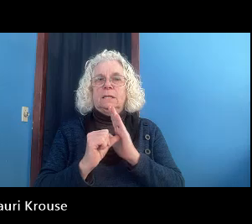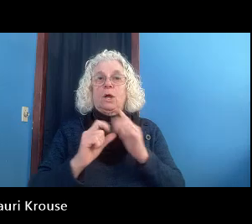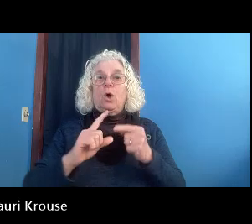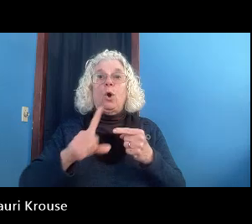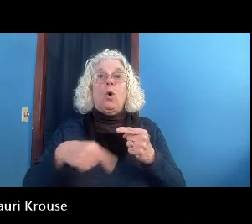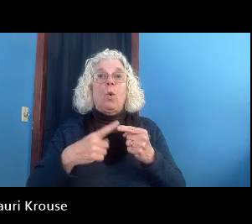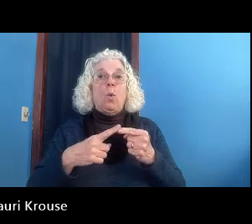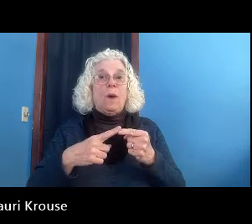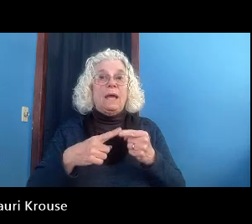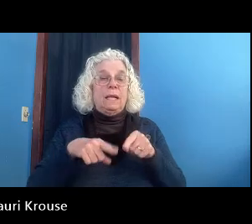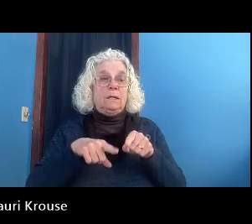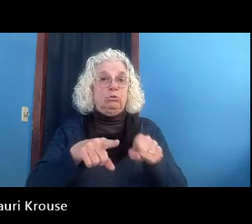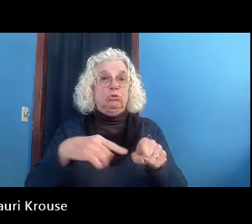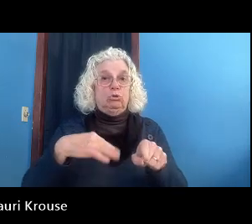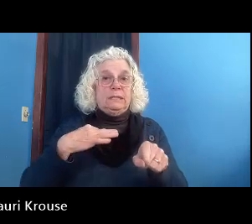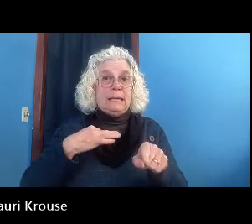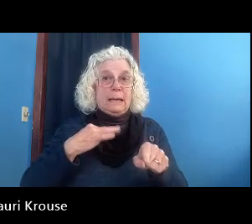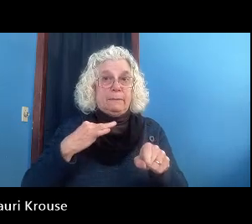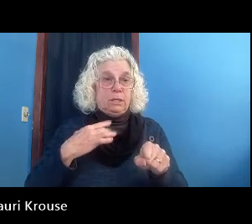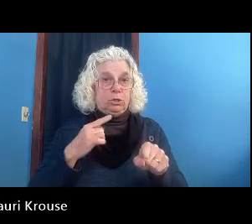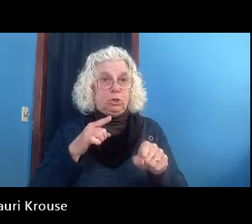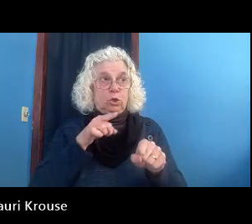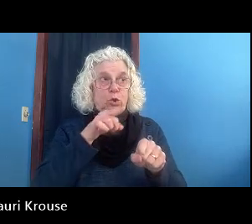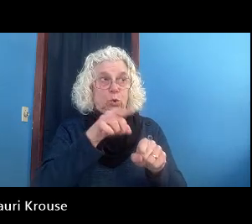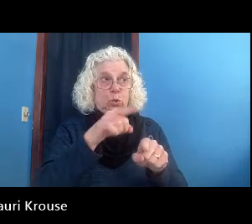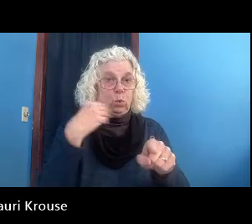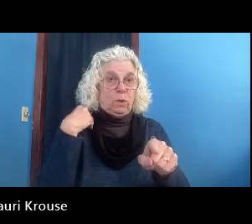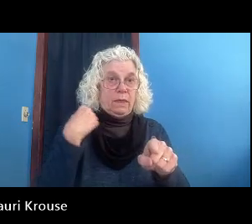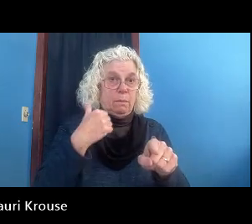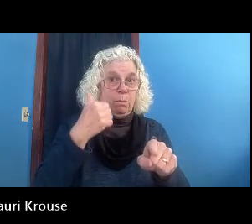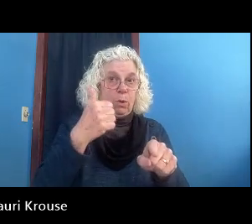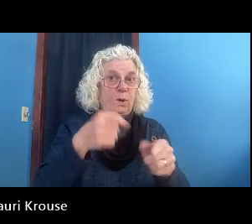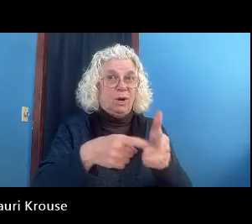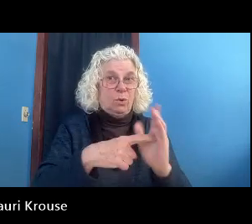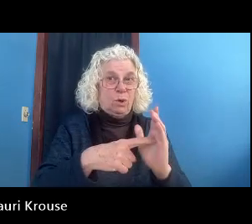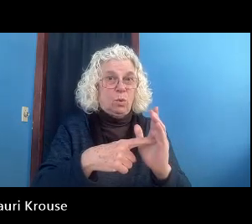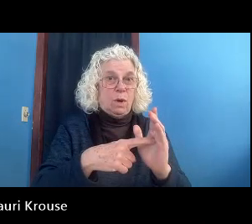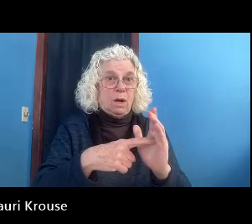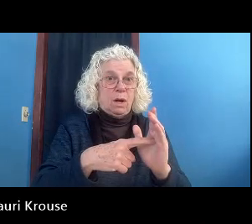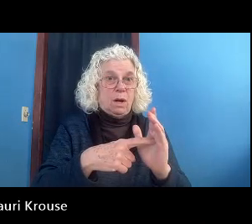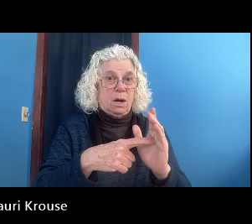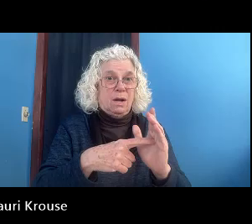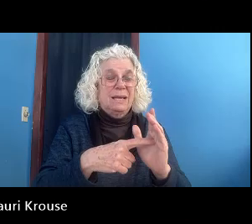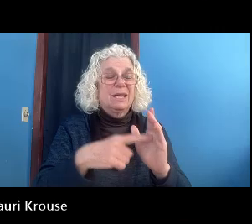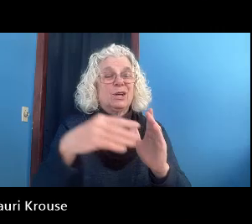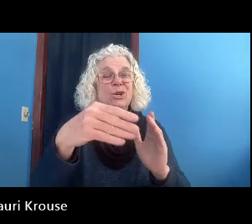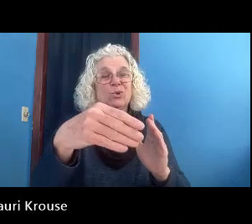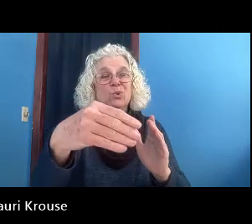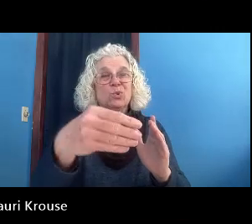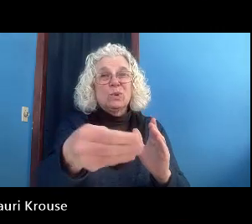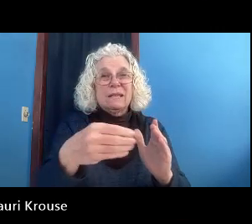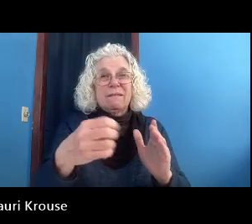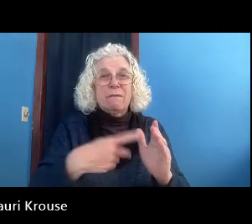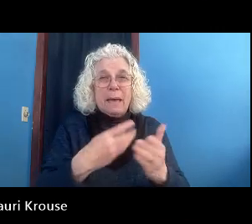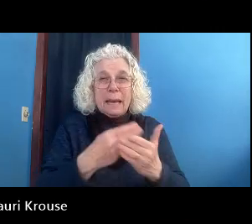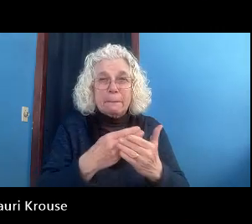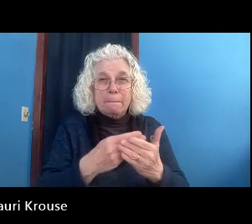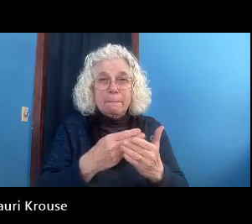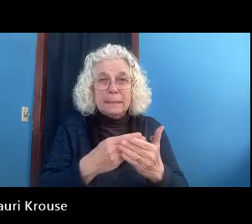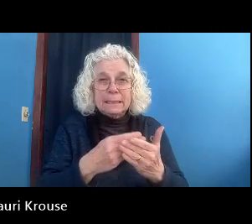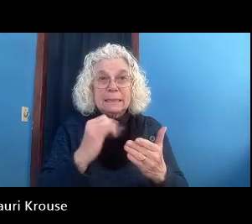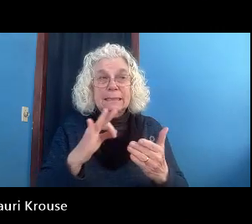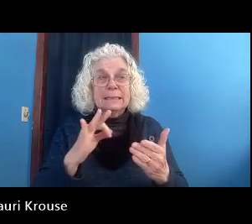application process where an employee or employer might be required to return some, if not all, the funds, is if, like, through the